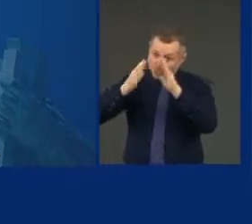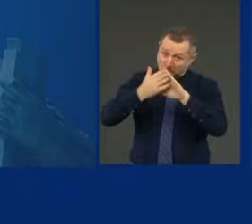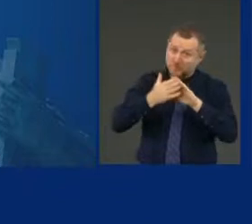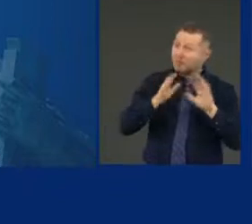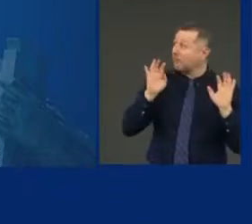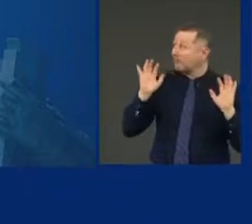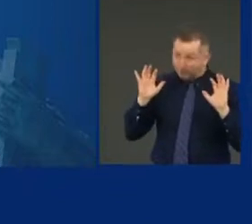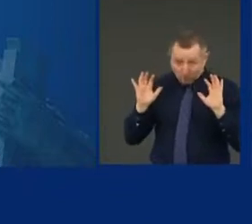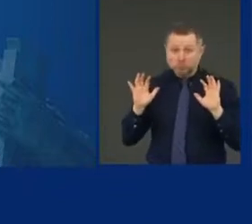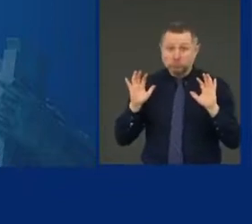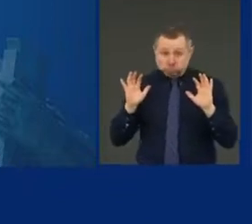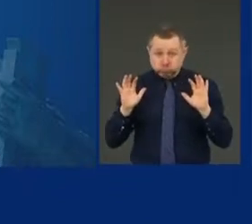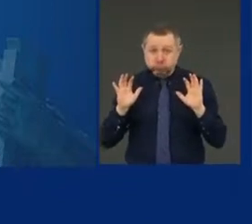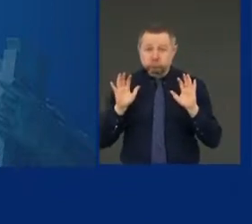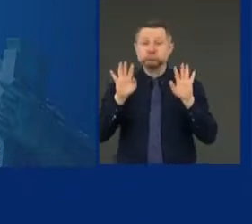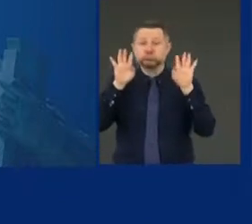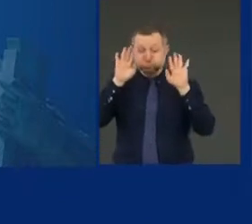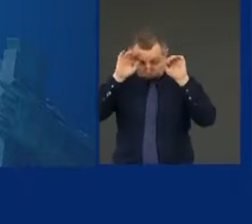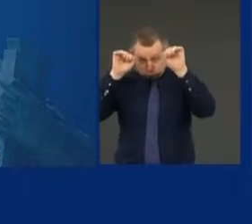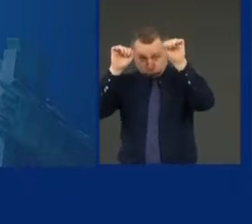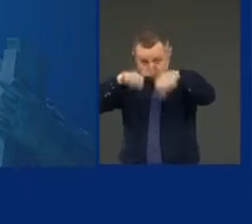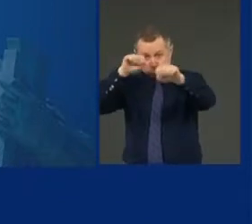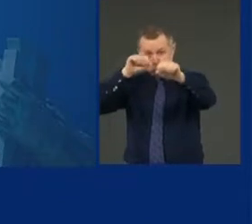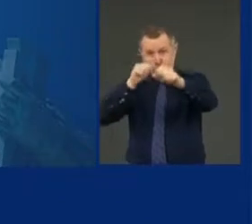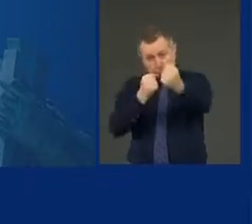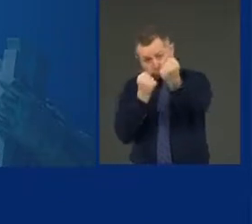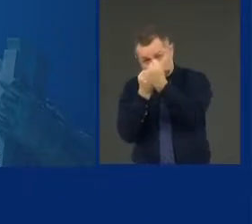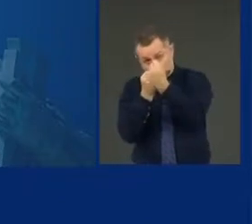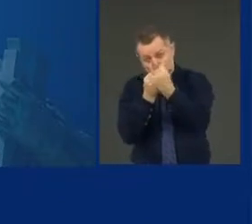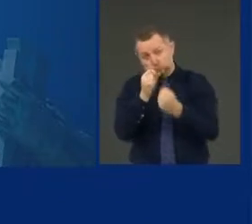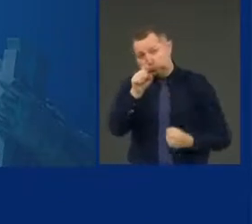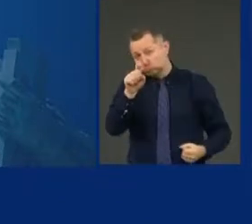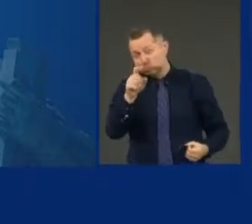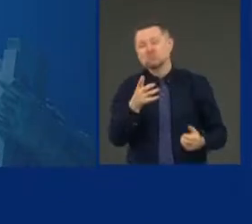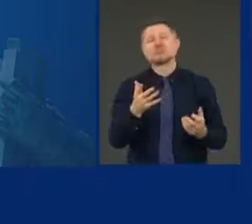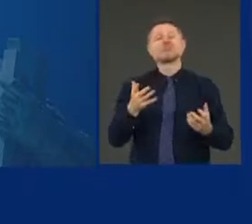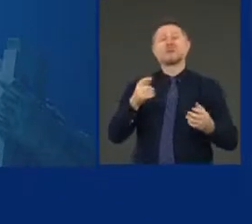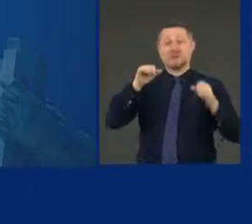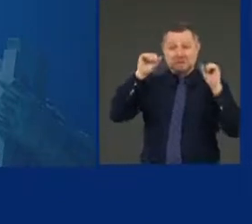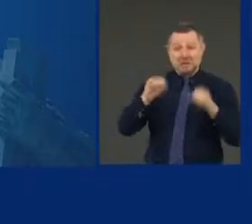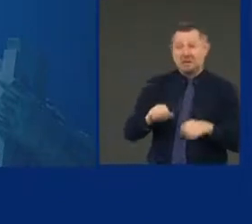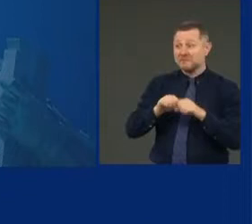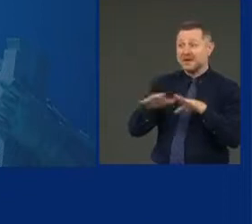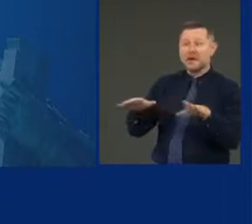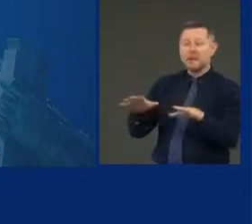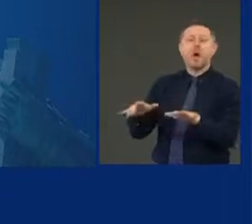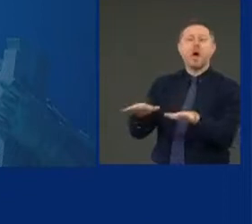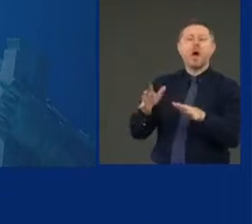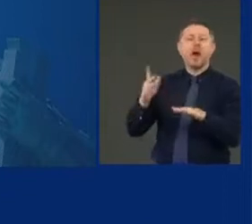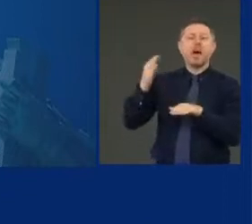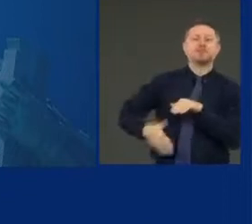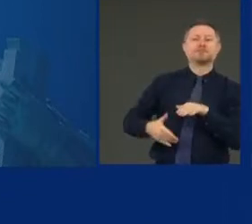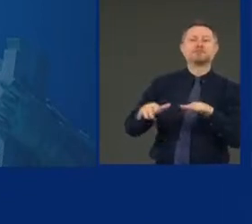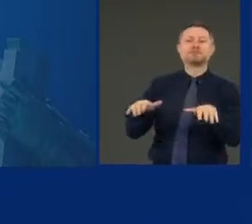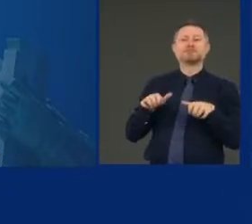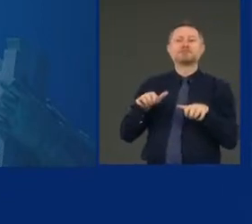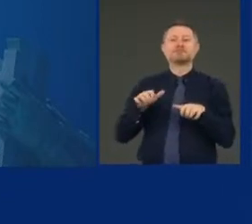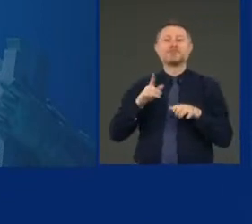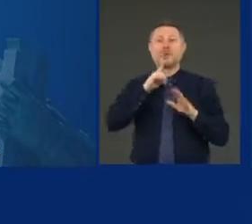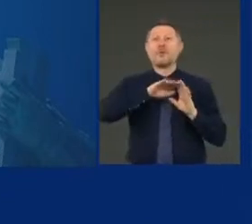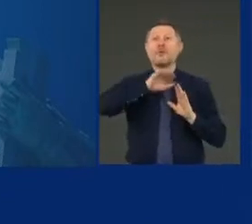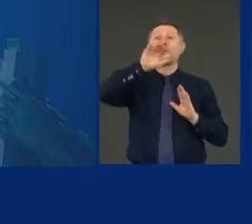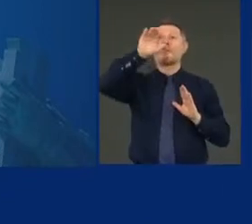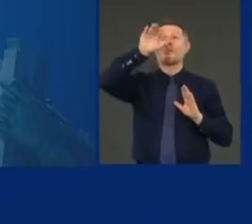occasion? Could this virus be stopped? Was that curve going to continue to go up? Nobody knew. And it